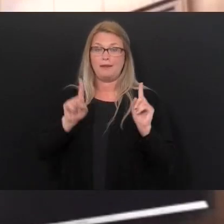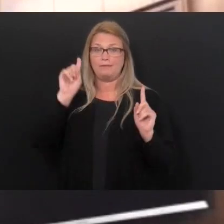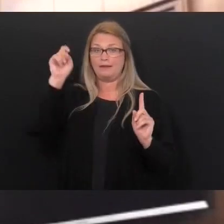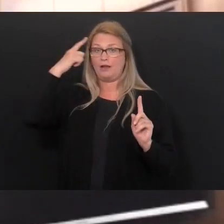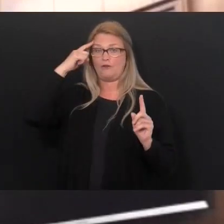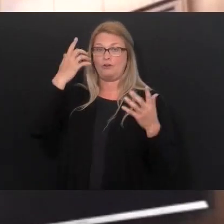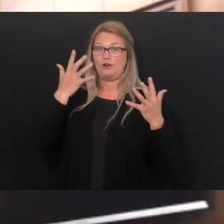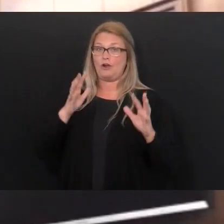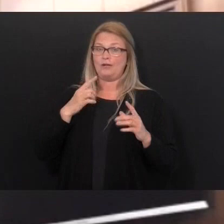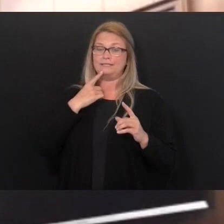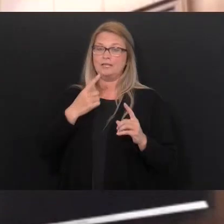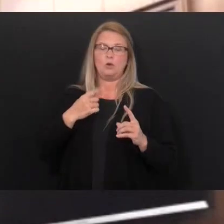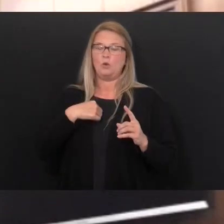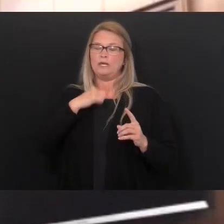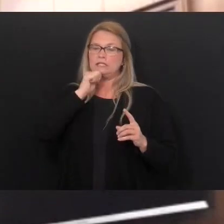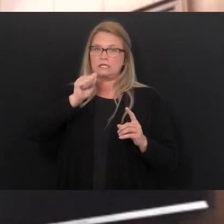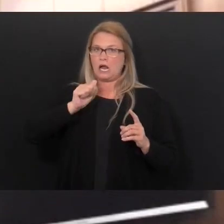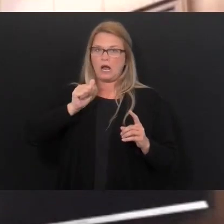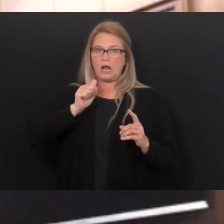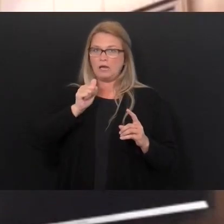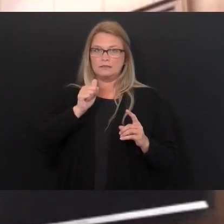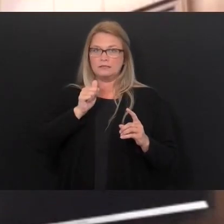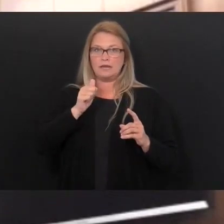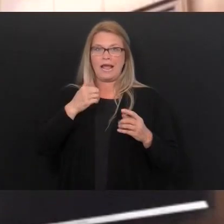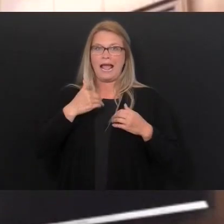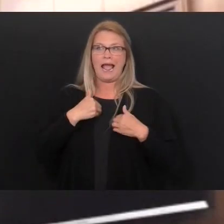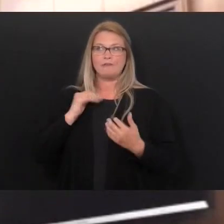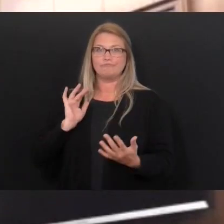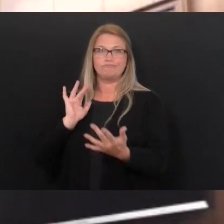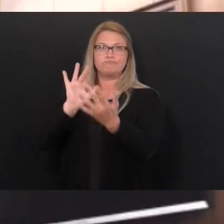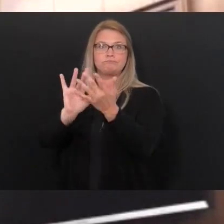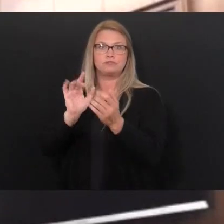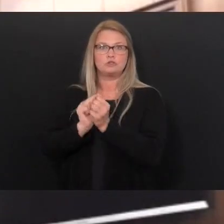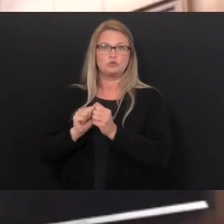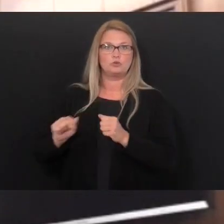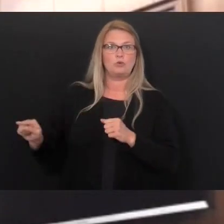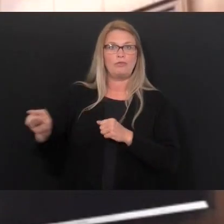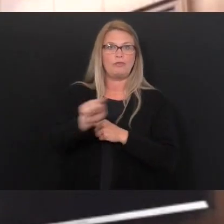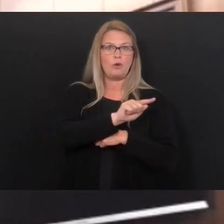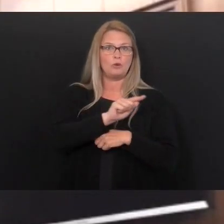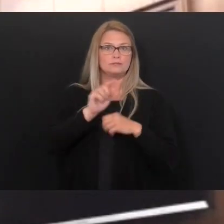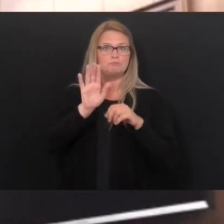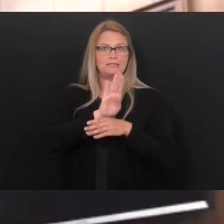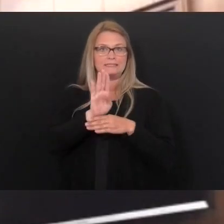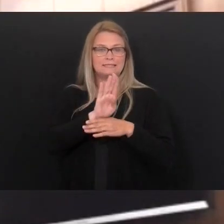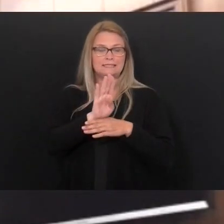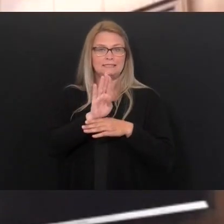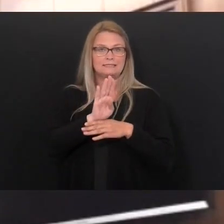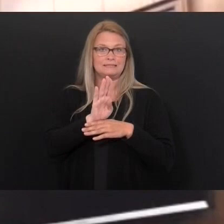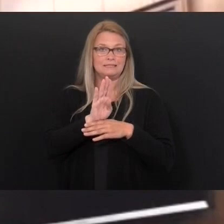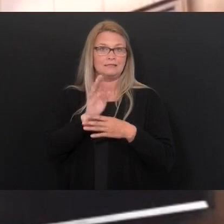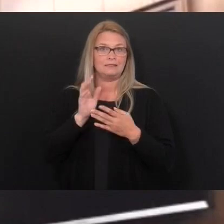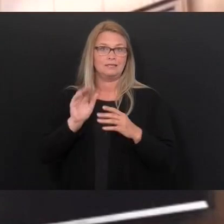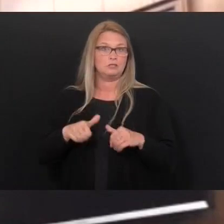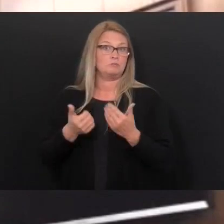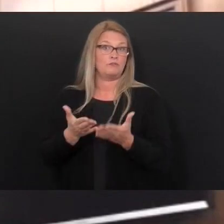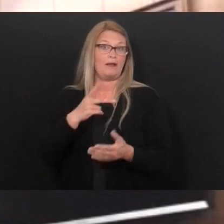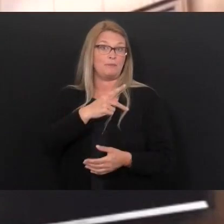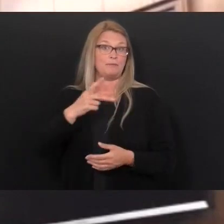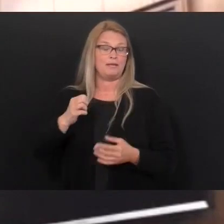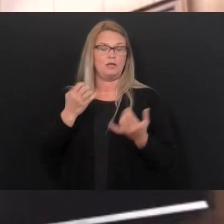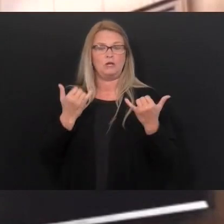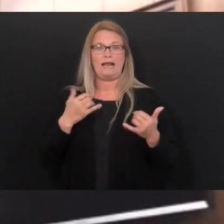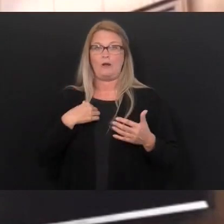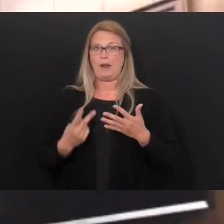did not have any specific outreach to any sector, and those right now, and our primary